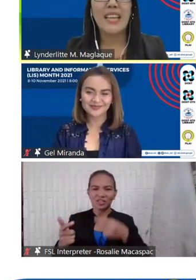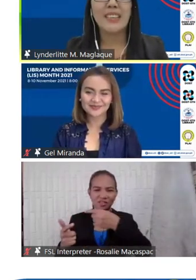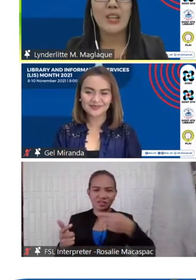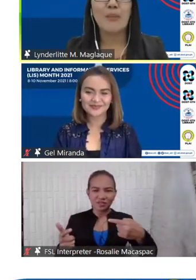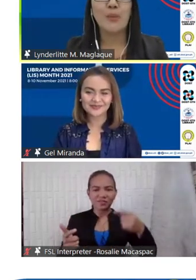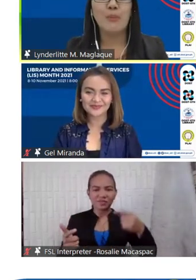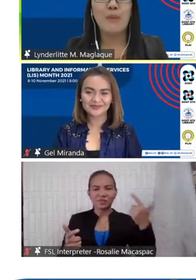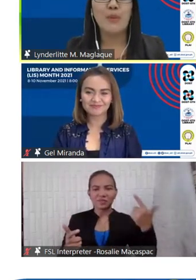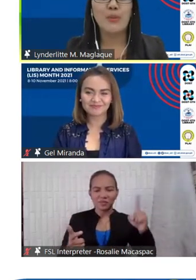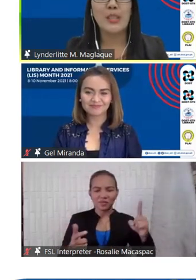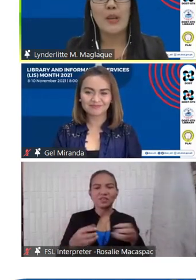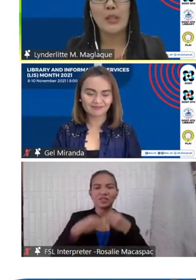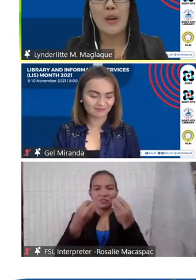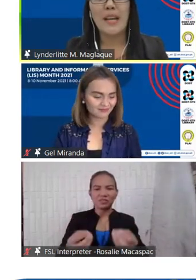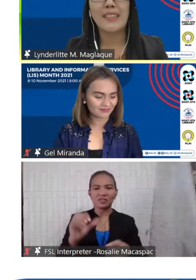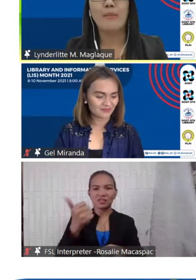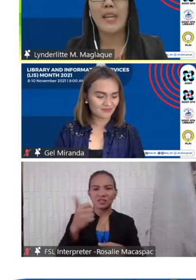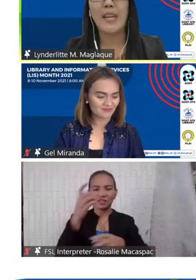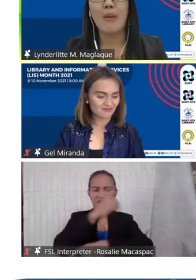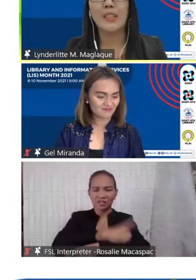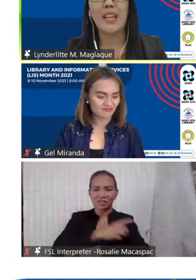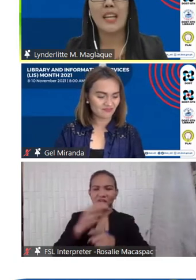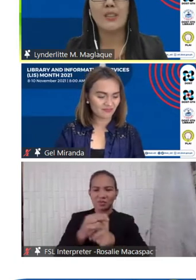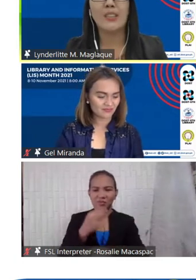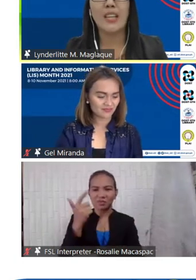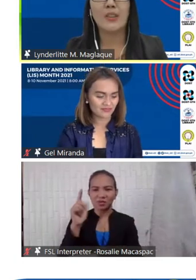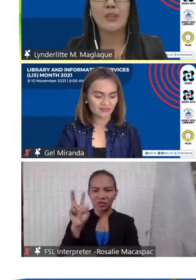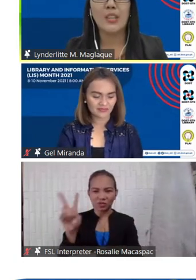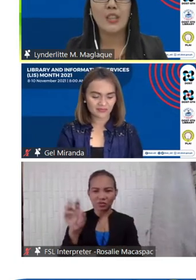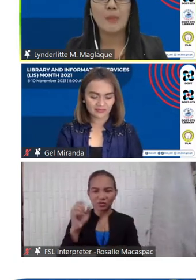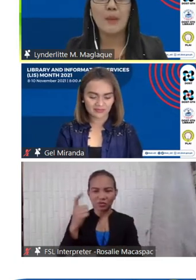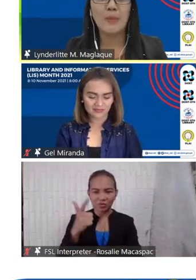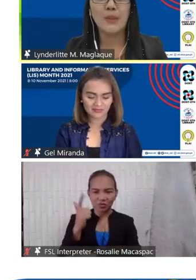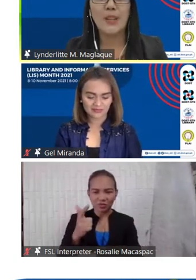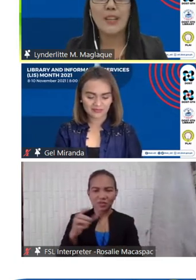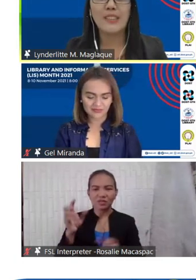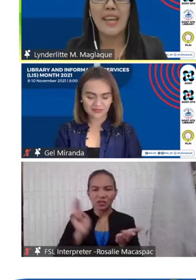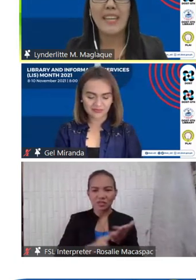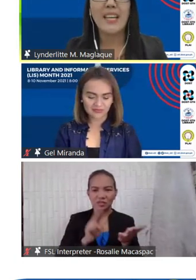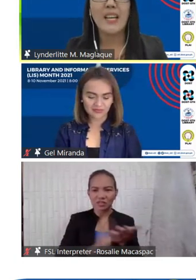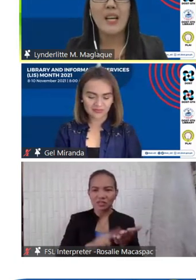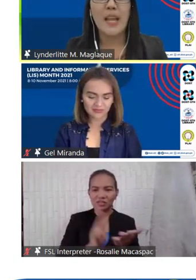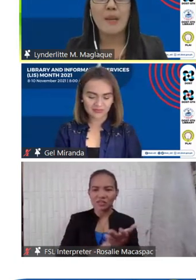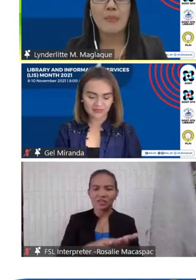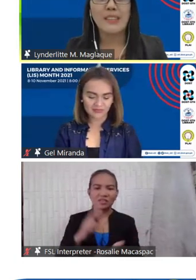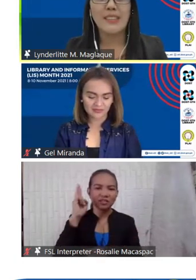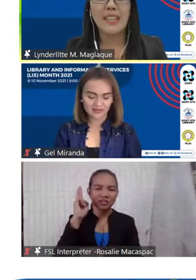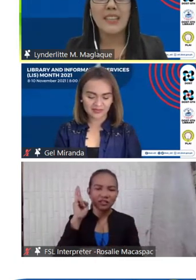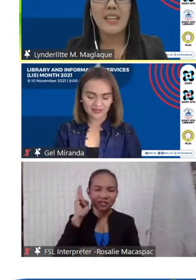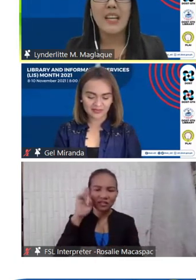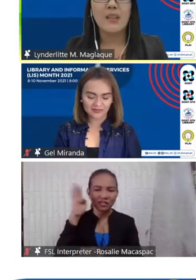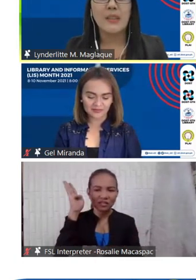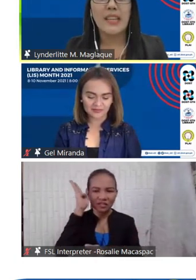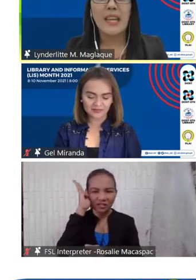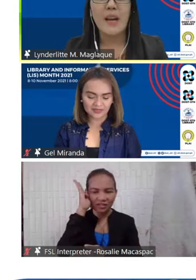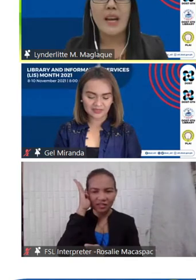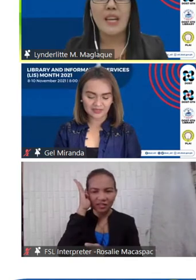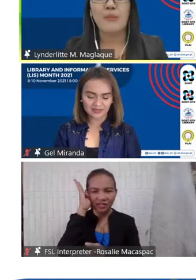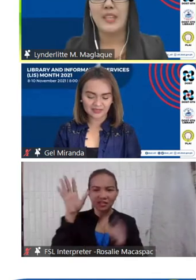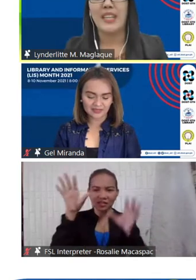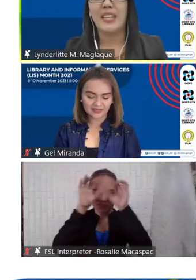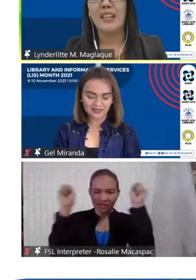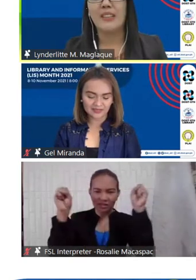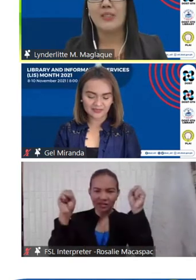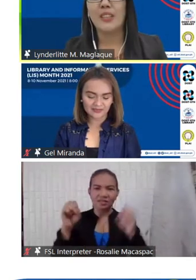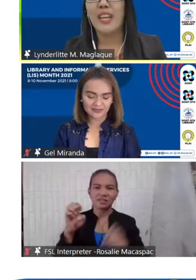this 10th day of November 2021, signed by our Director, Director Richard P. Burgos, and PLAI President, Ms. Emma